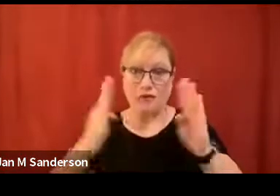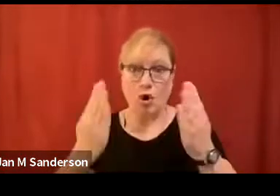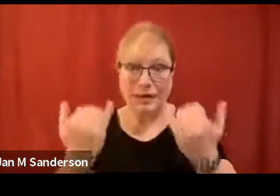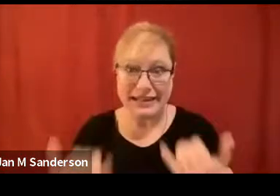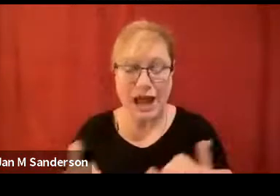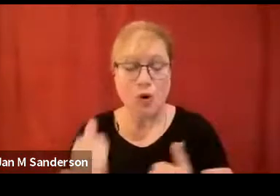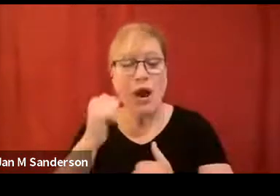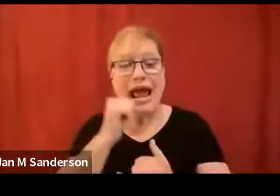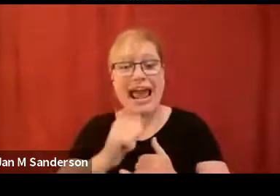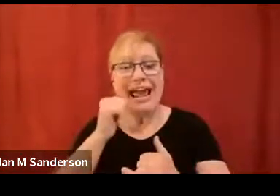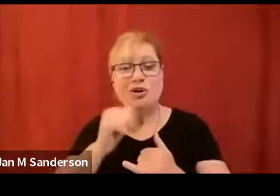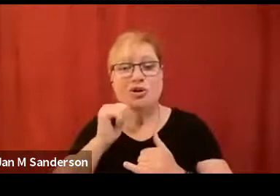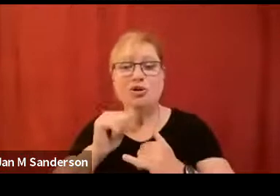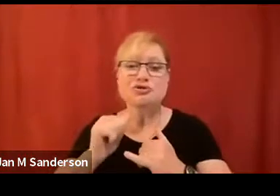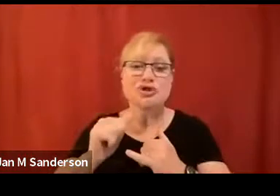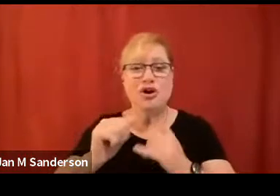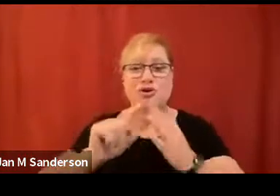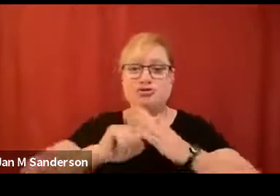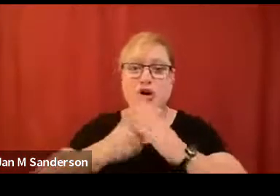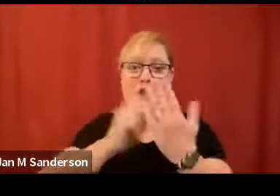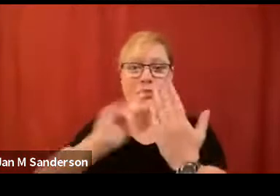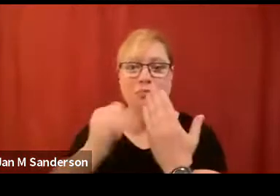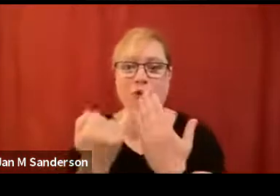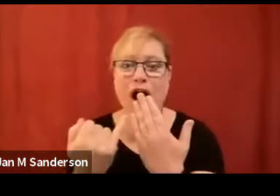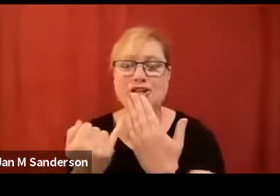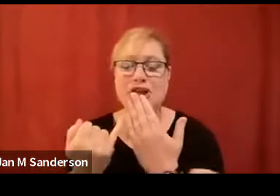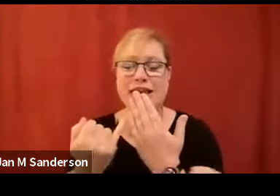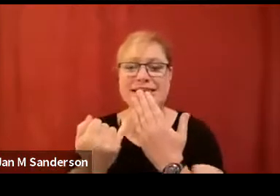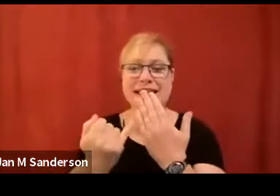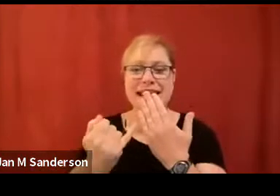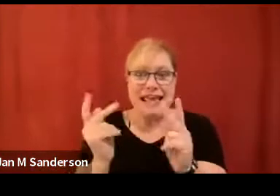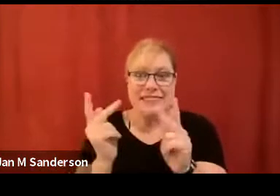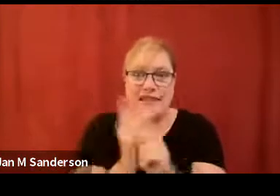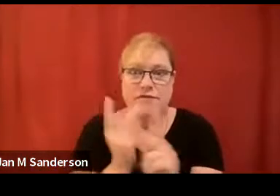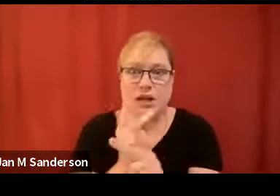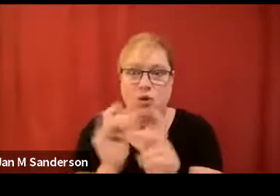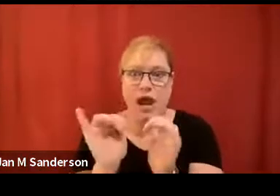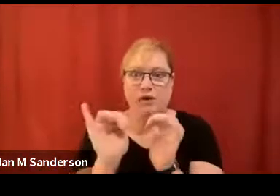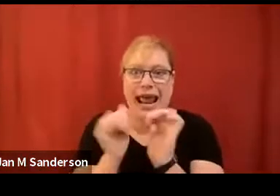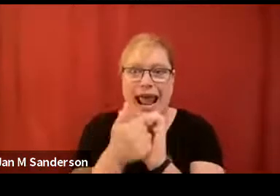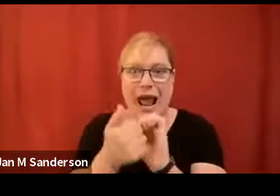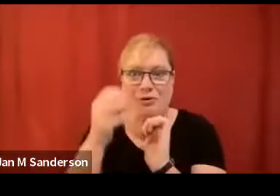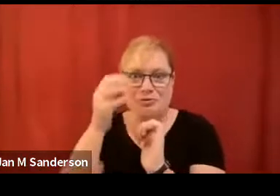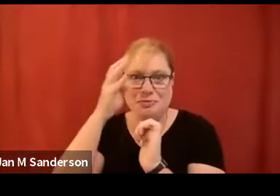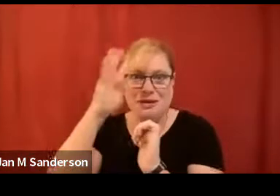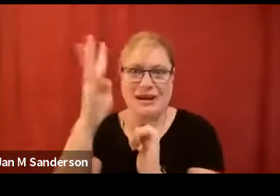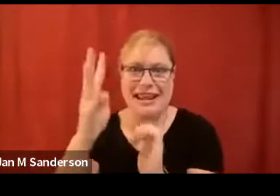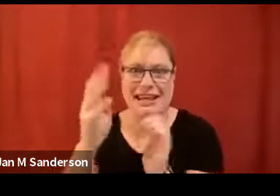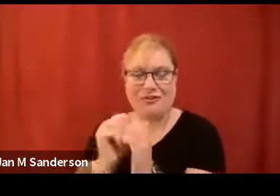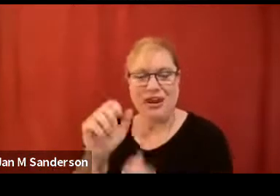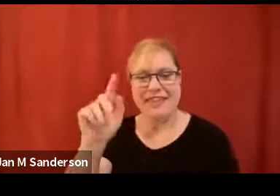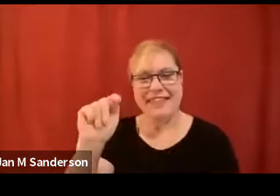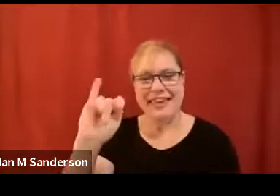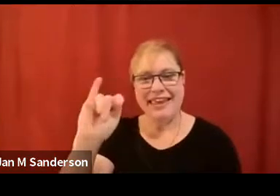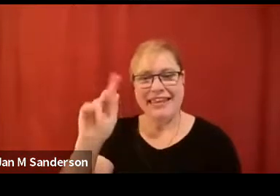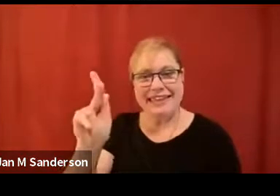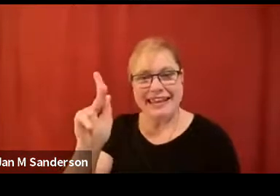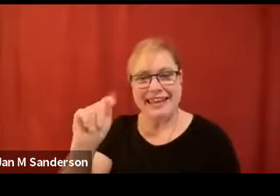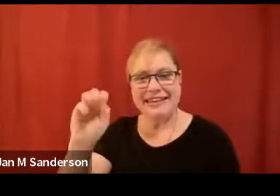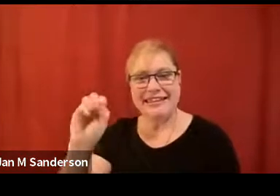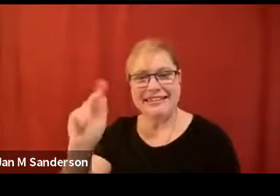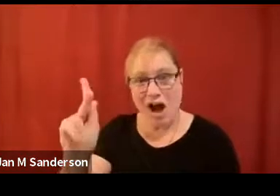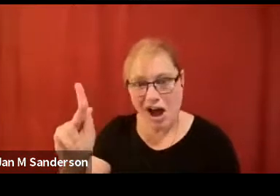to create projects. They were able to figure out how to be creative with a TikTok about what they were feeling. And we